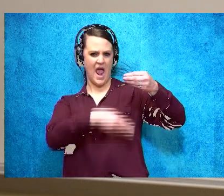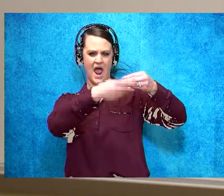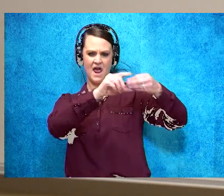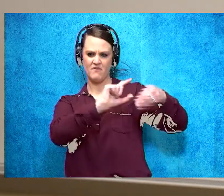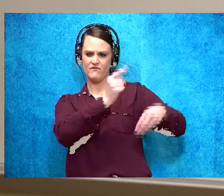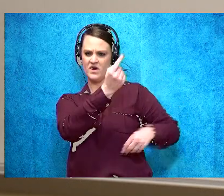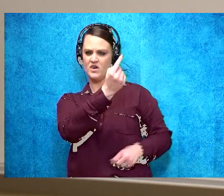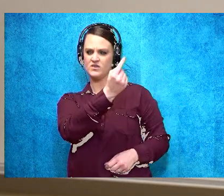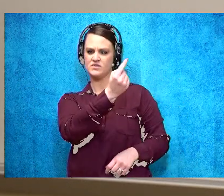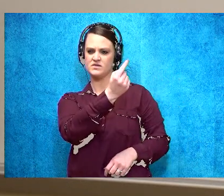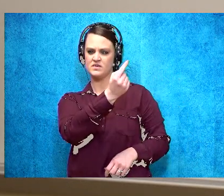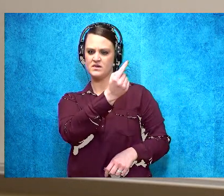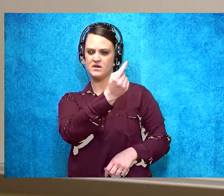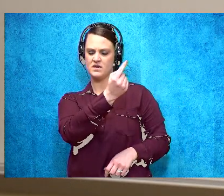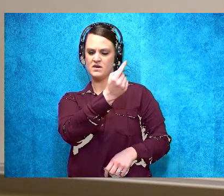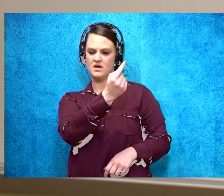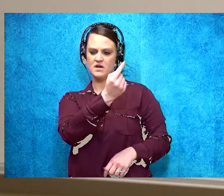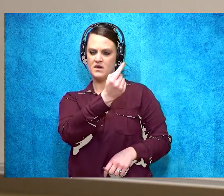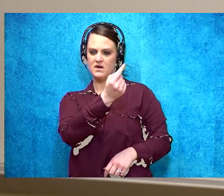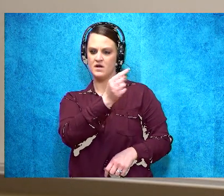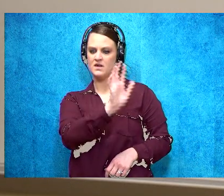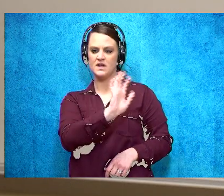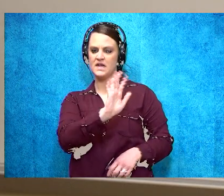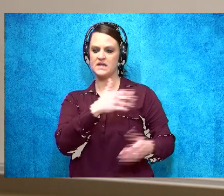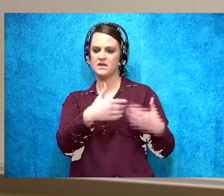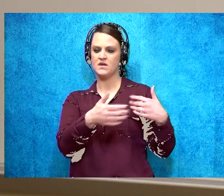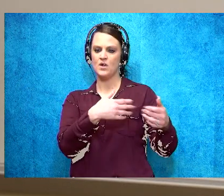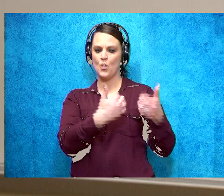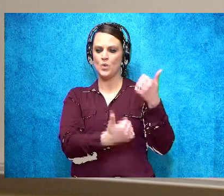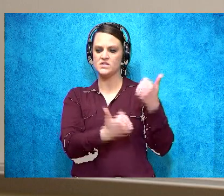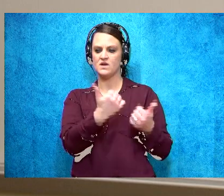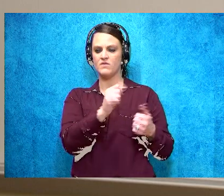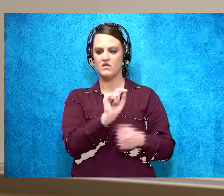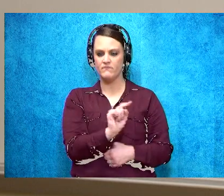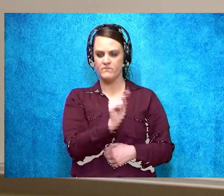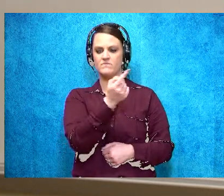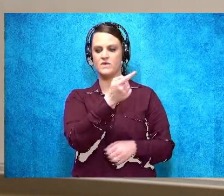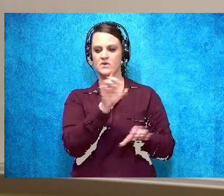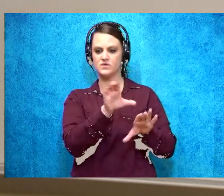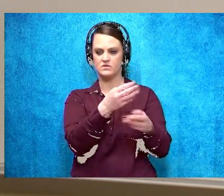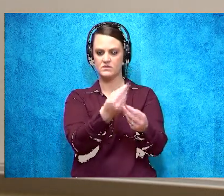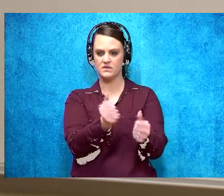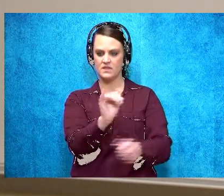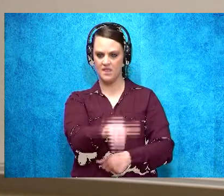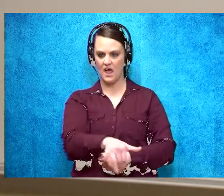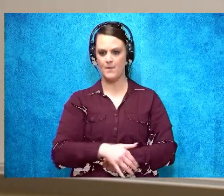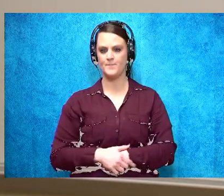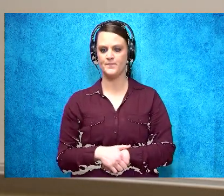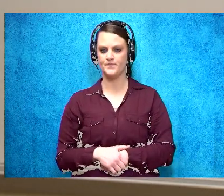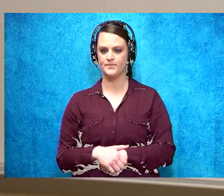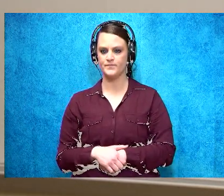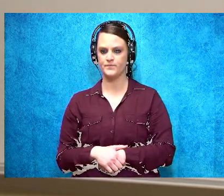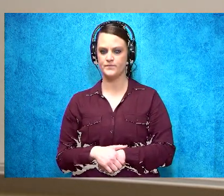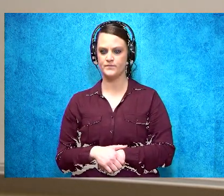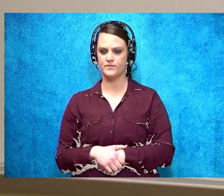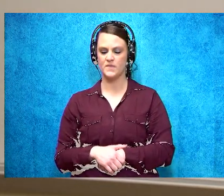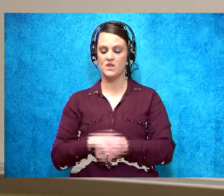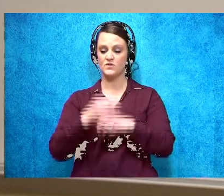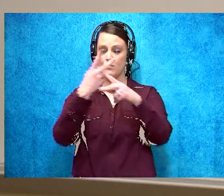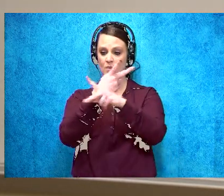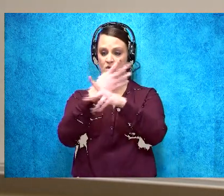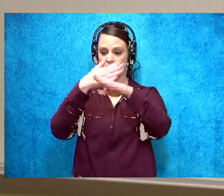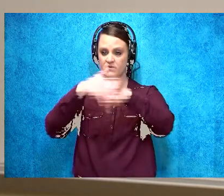came first or second because they thought addition always came first. But in these two